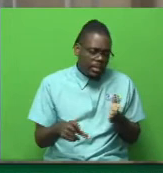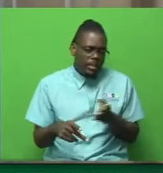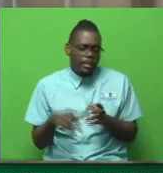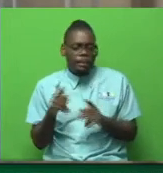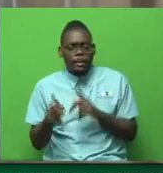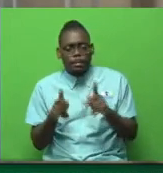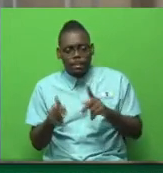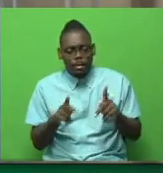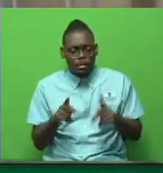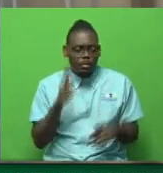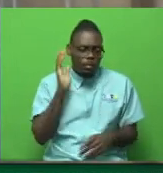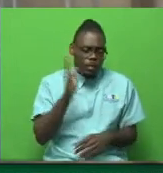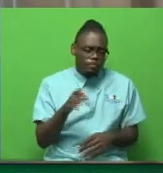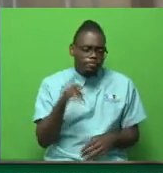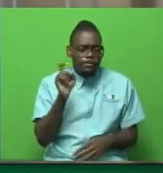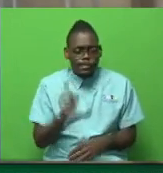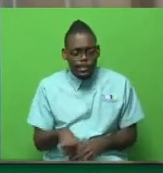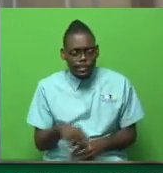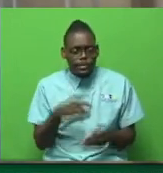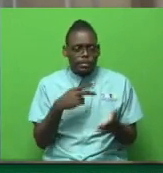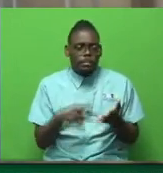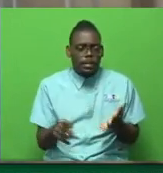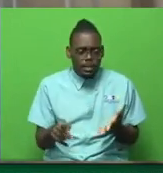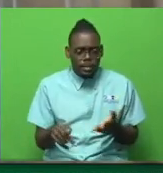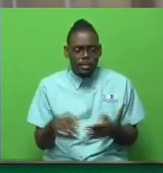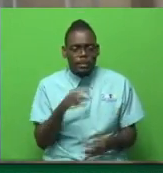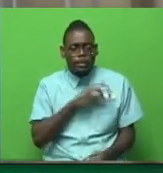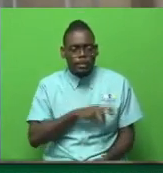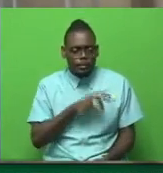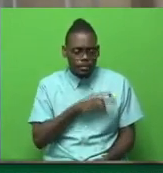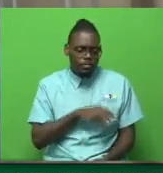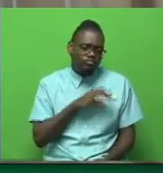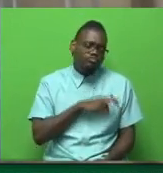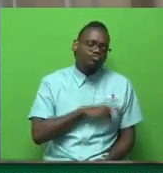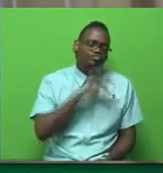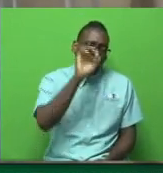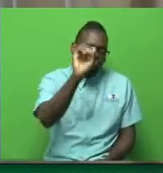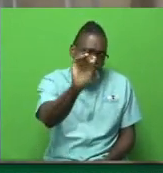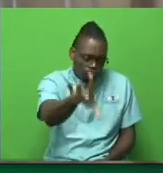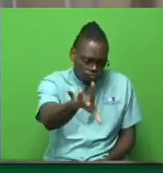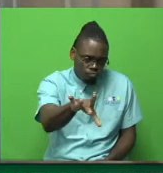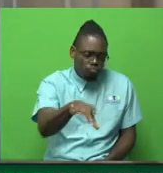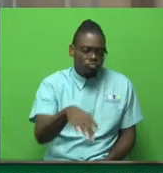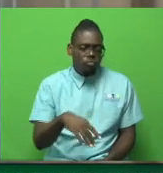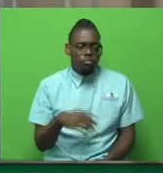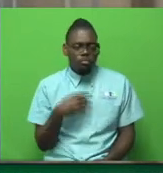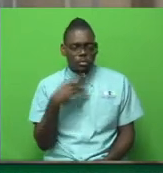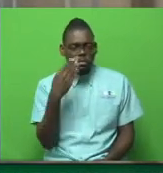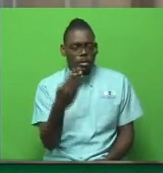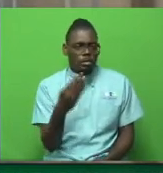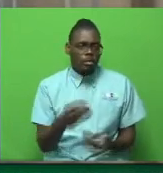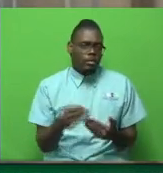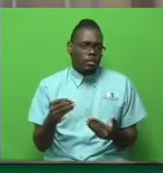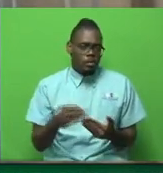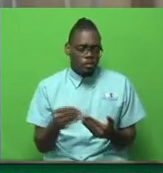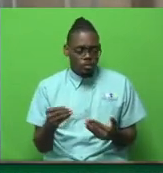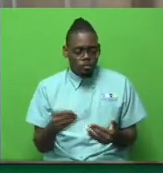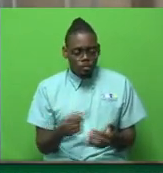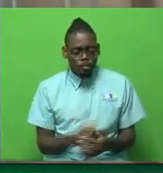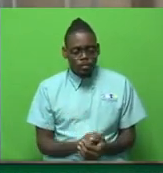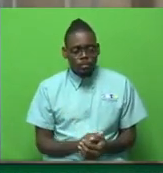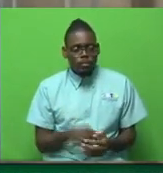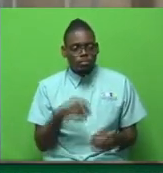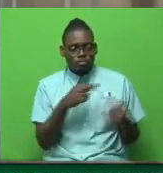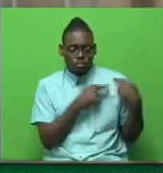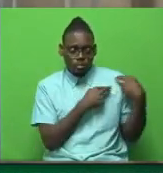1.2 billion dollars the Melissa claims the Minister of Finance claims that that is additional